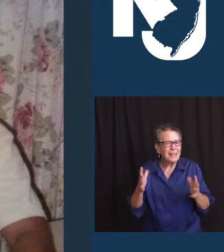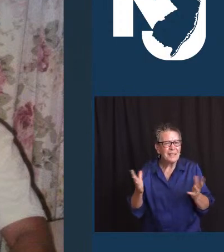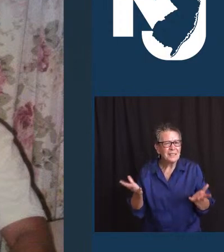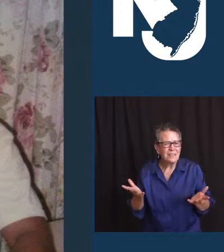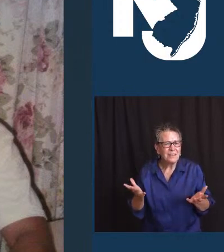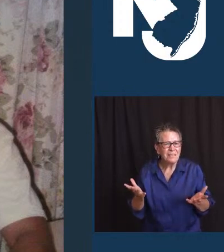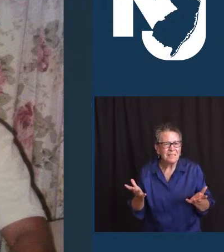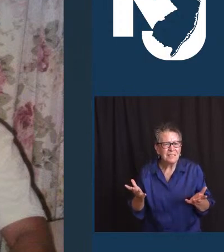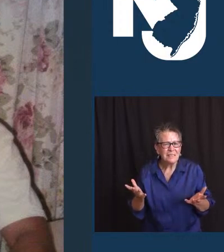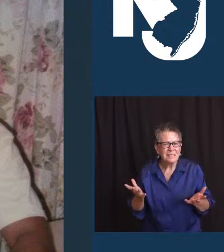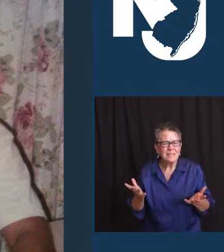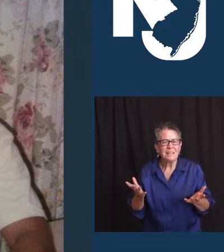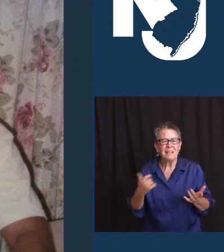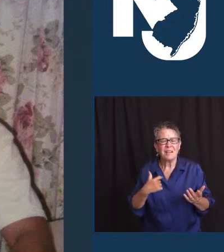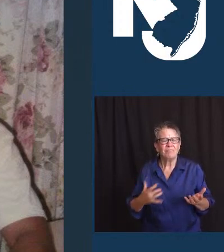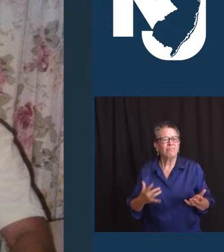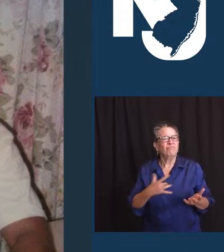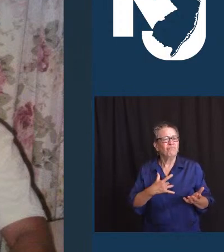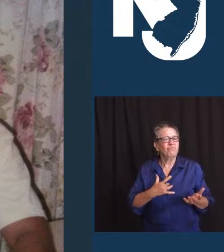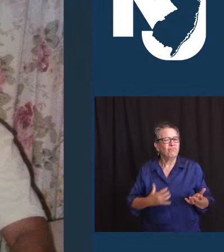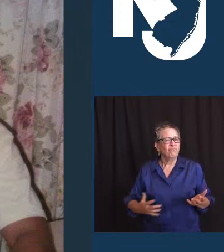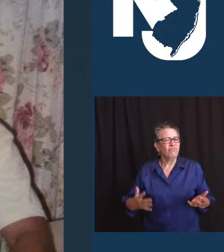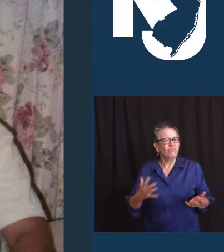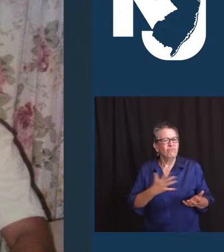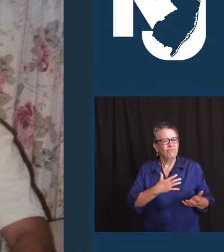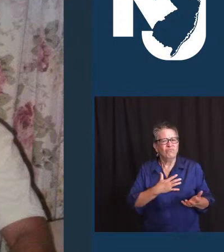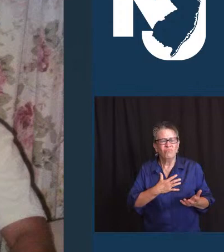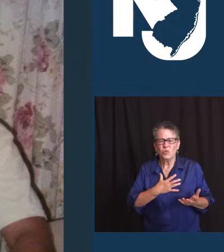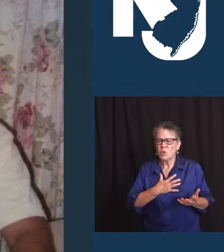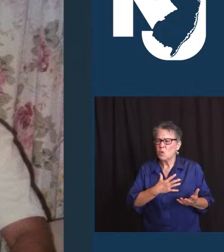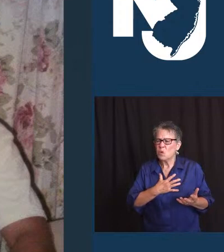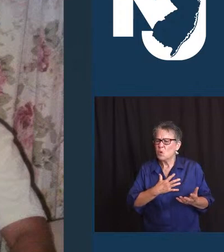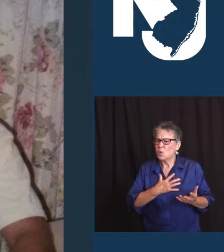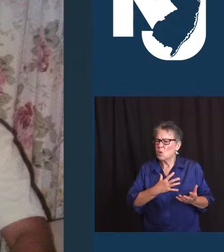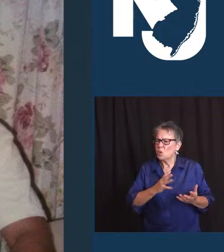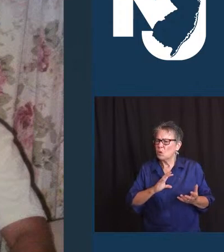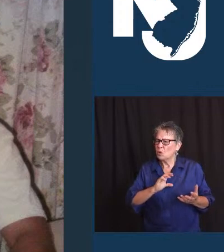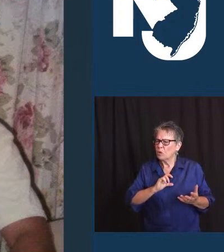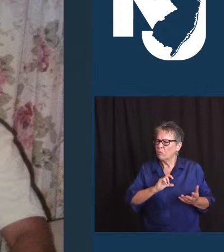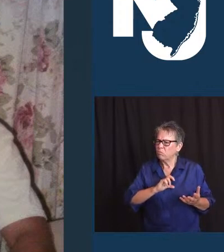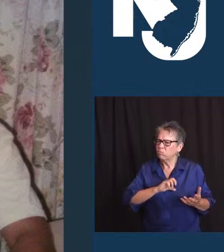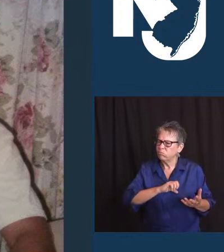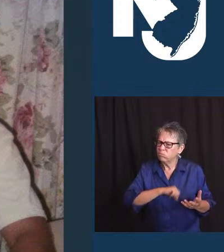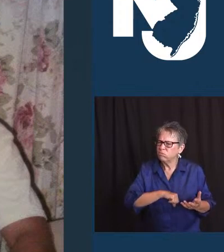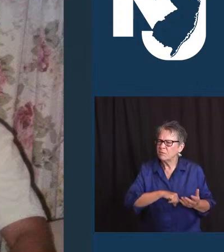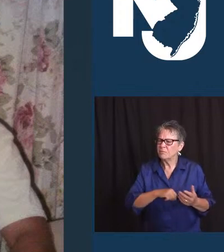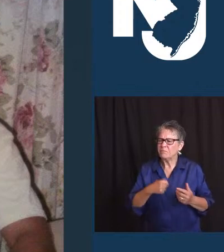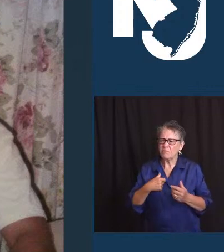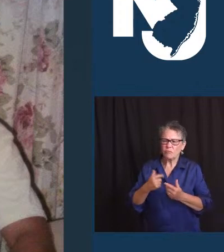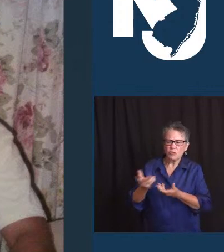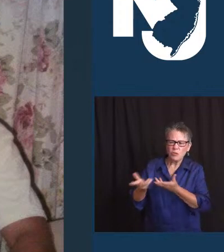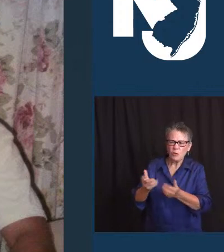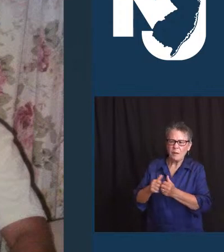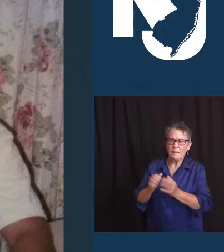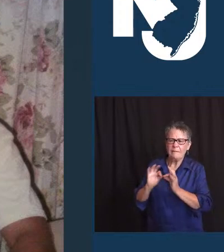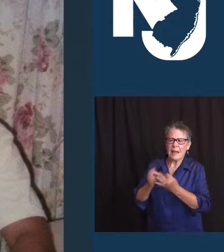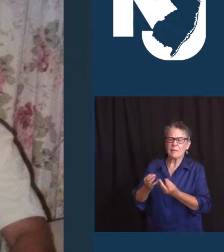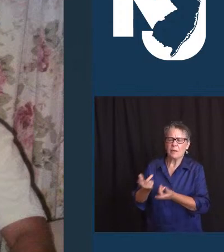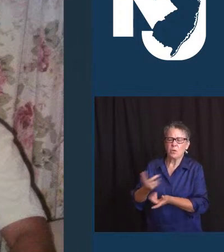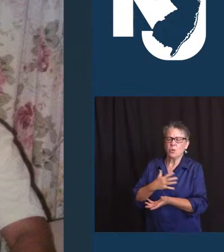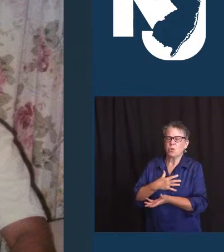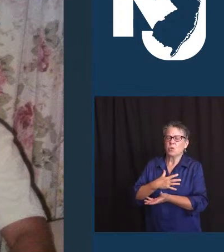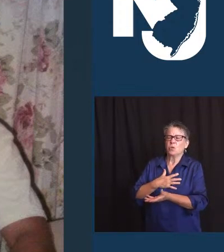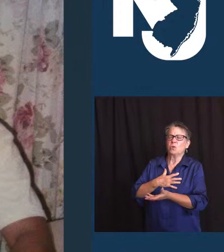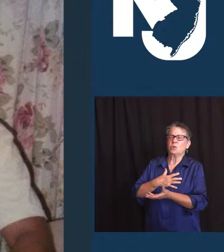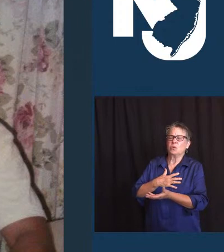of with his wife, Cindy, this was among the toughest. We cannot help but think and hope that Gus and Manny